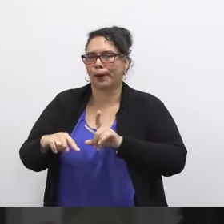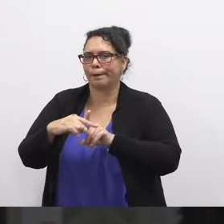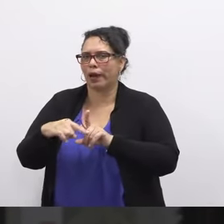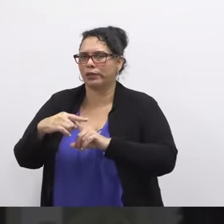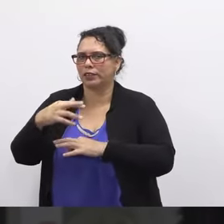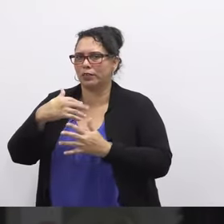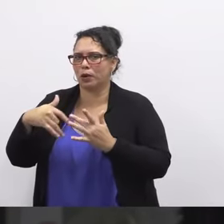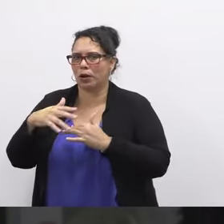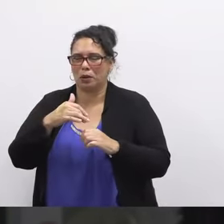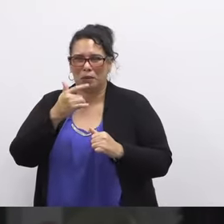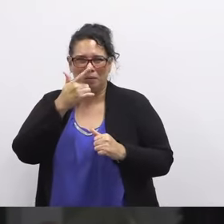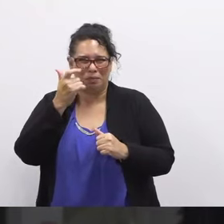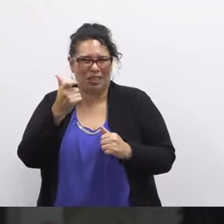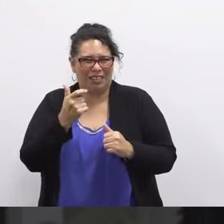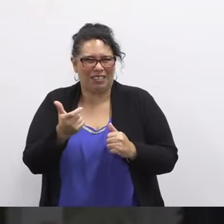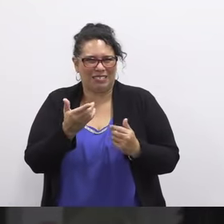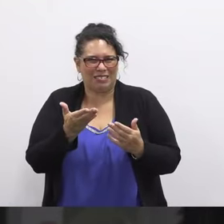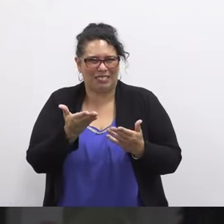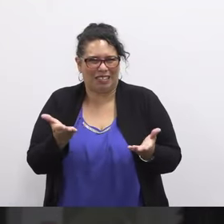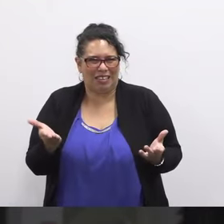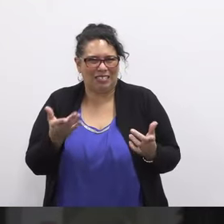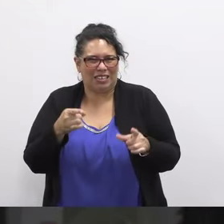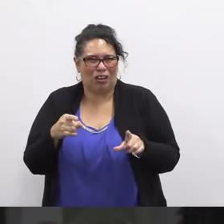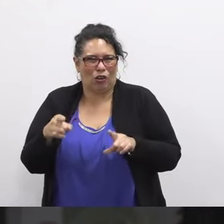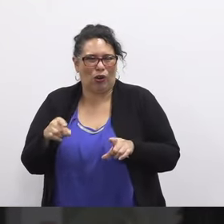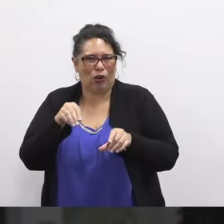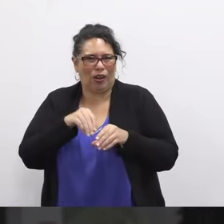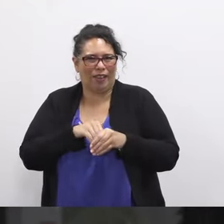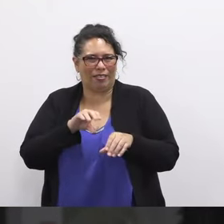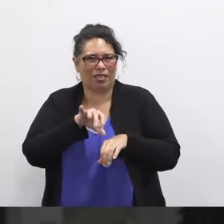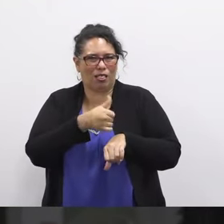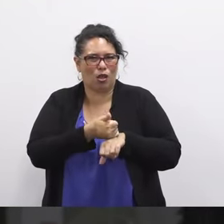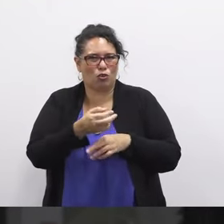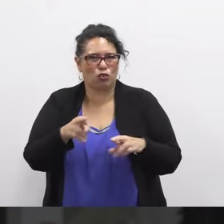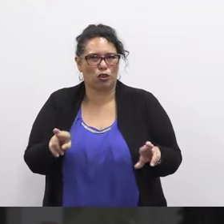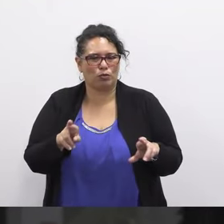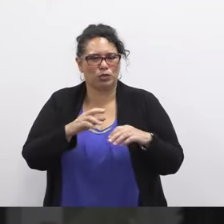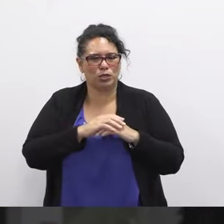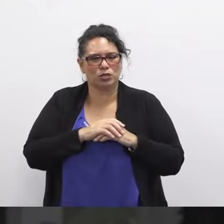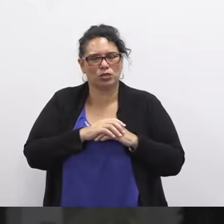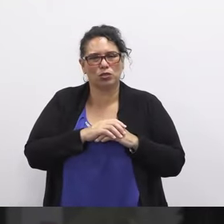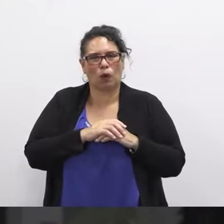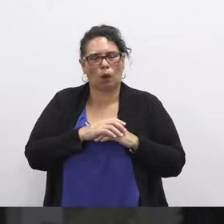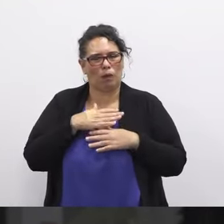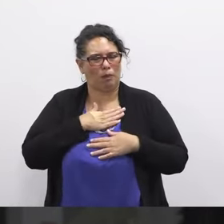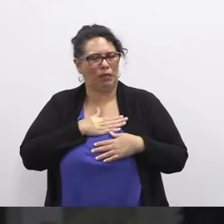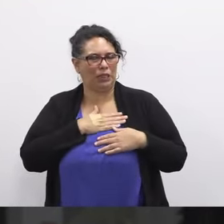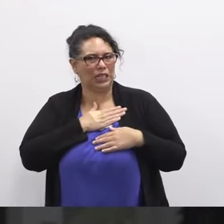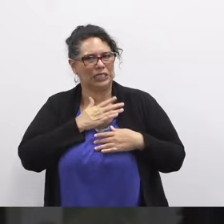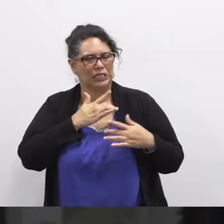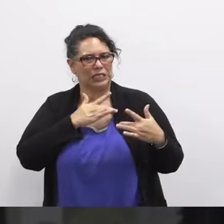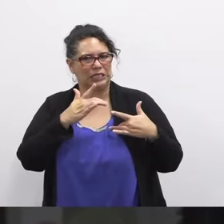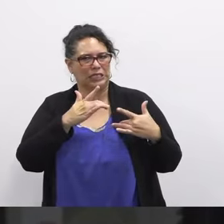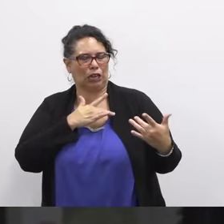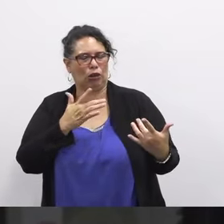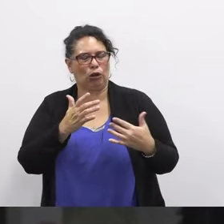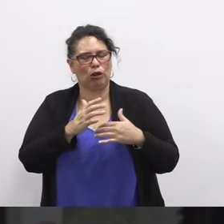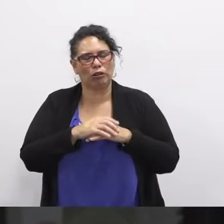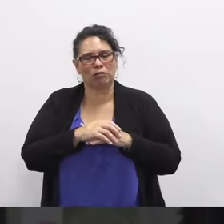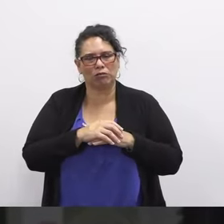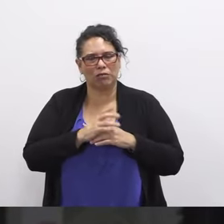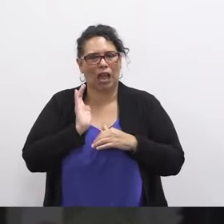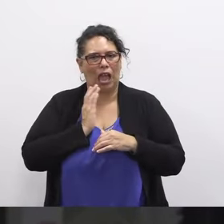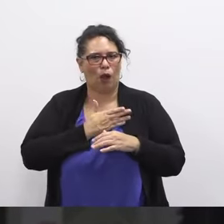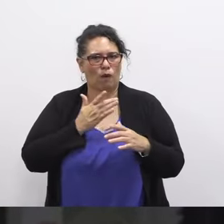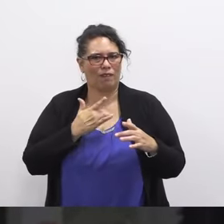the quantity of incidents that could occur in these locker rooms. So please consider how the majority of students are feeling about having a locker room. I know the district is trying to do what's best